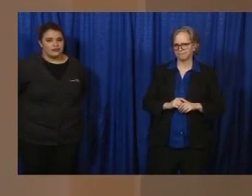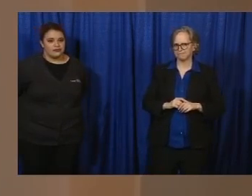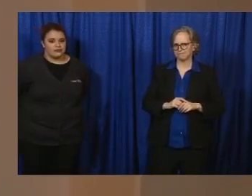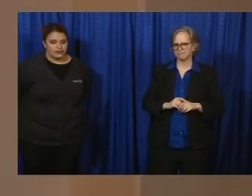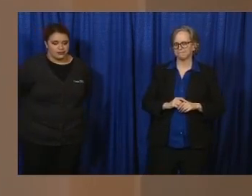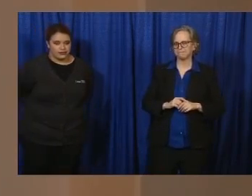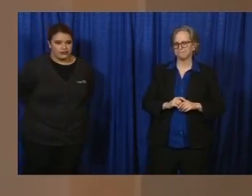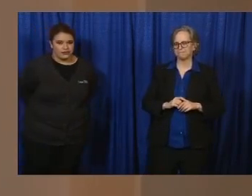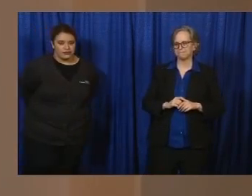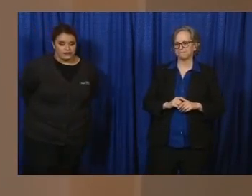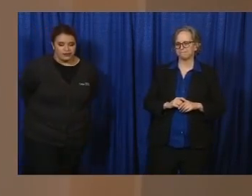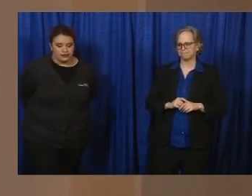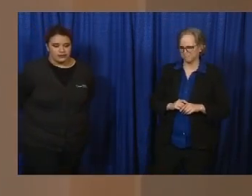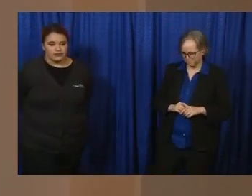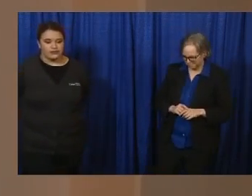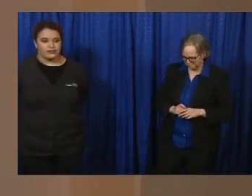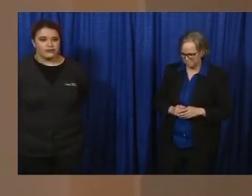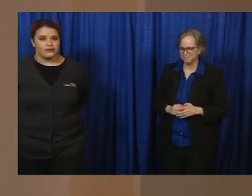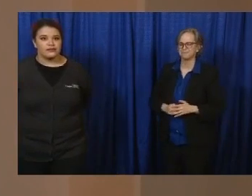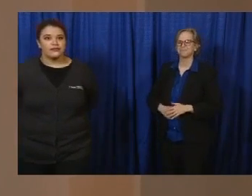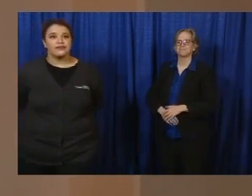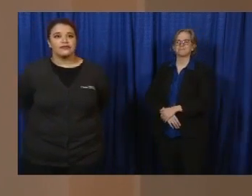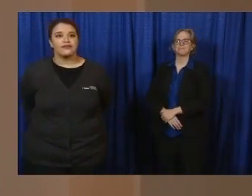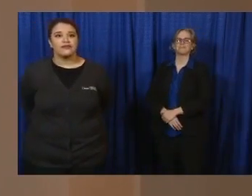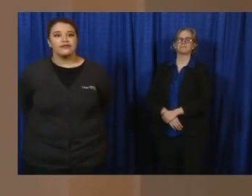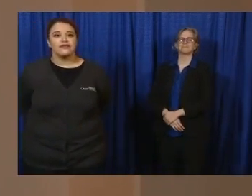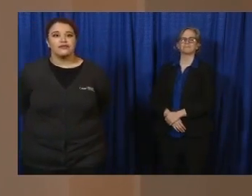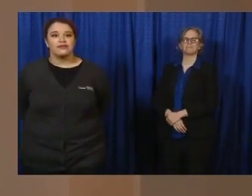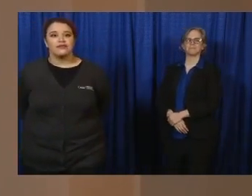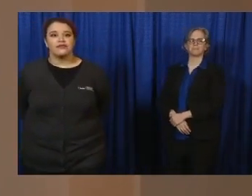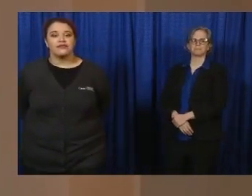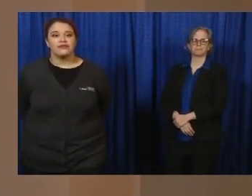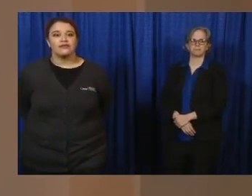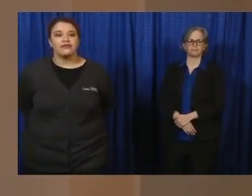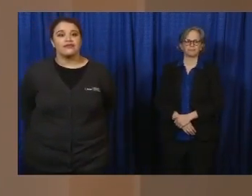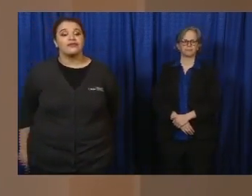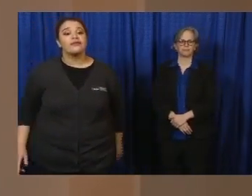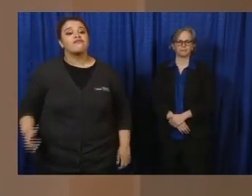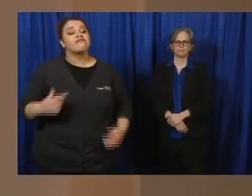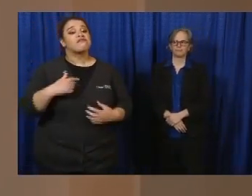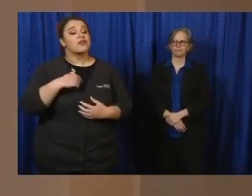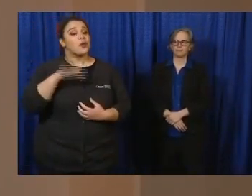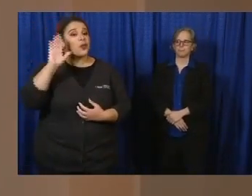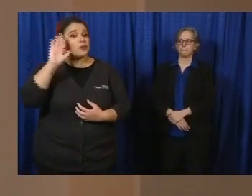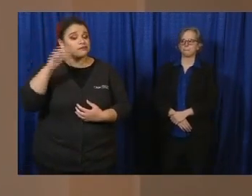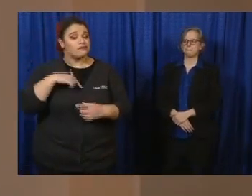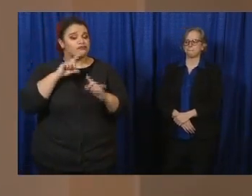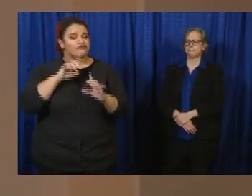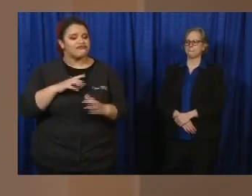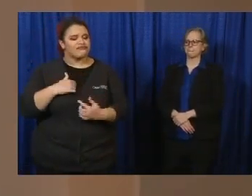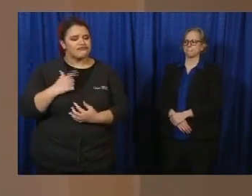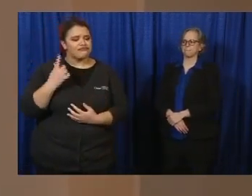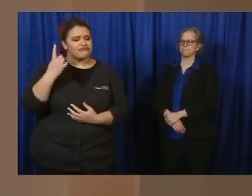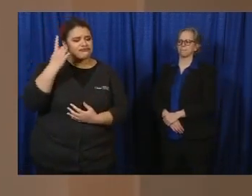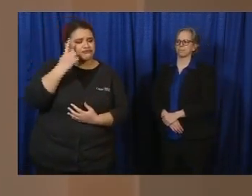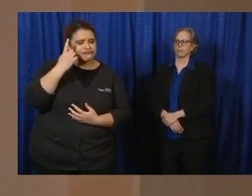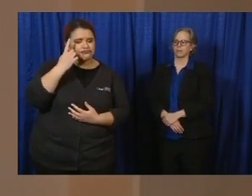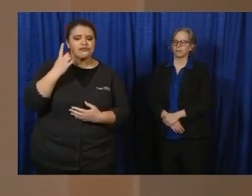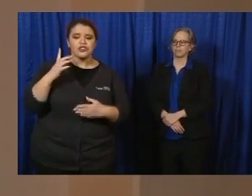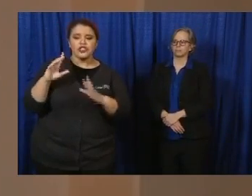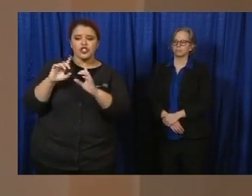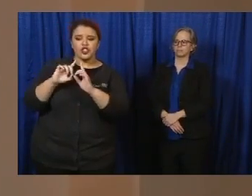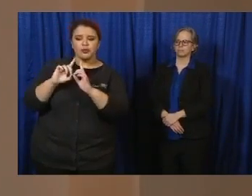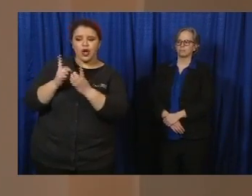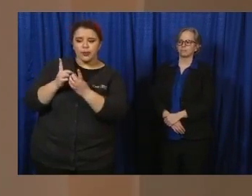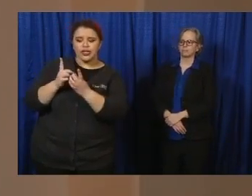Noah Blunda with Hannah News Service. I'm wondering your projections of what the Department of Rehabilitation and